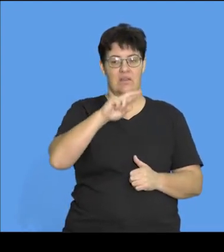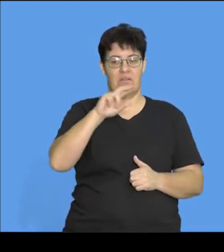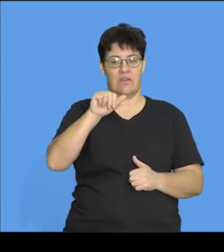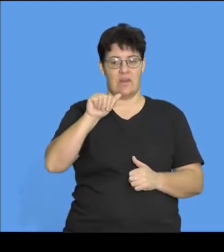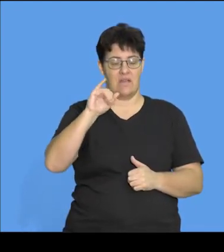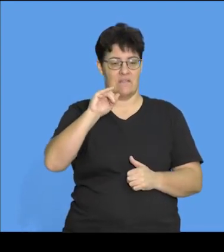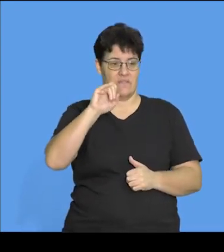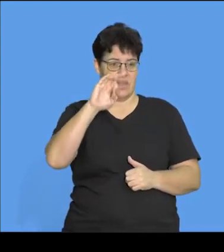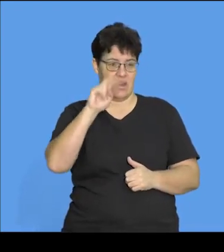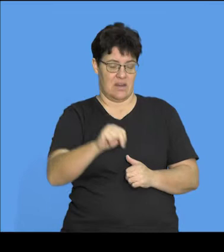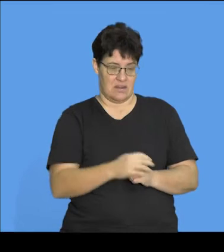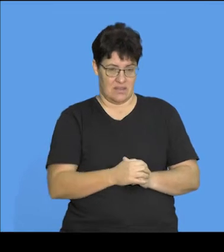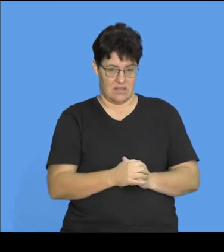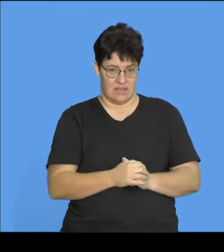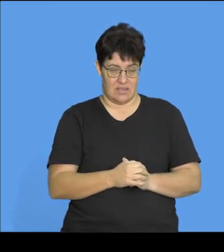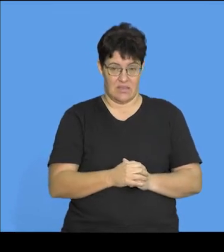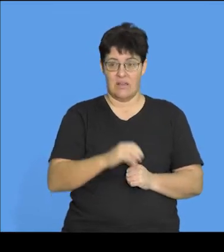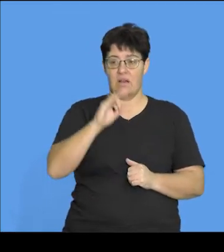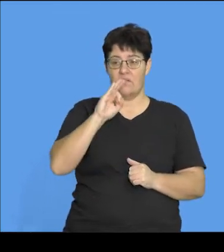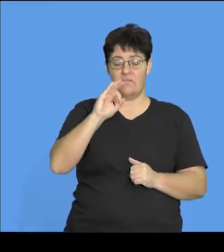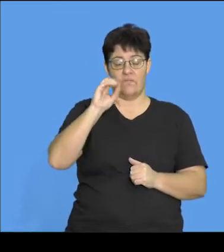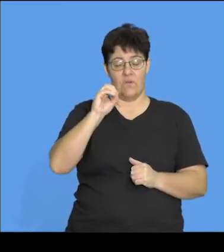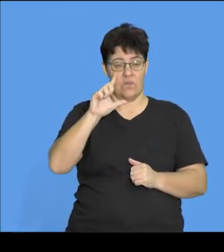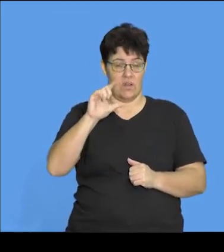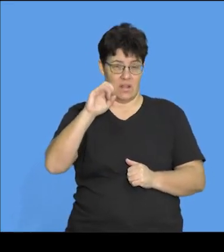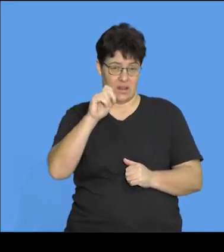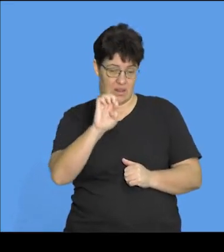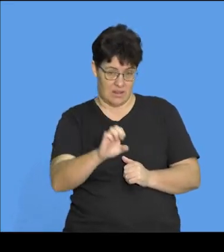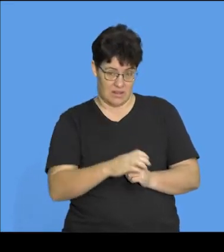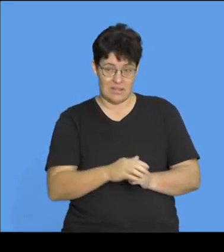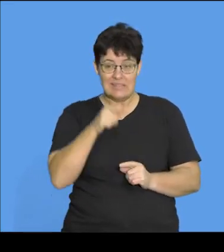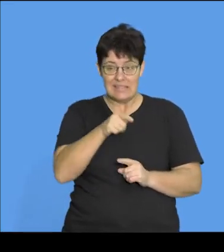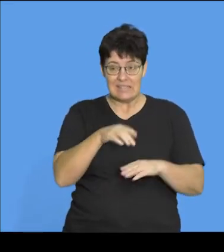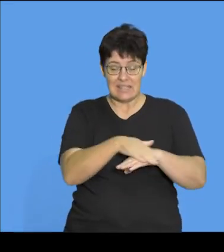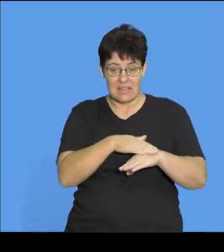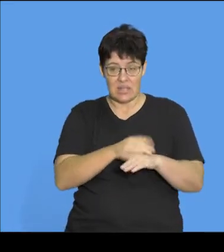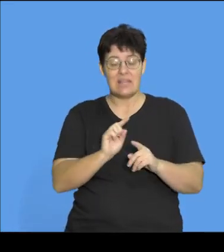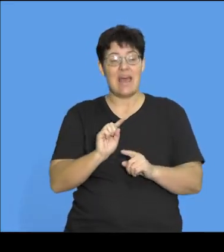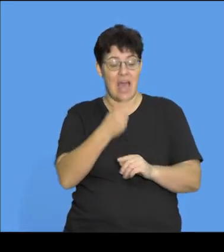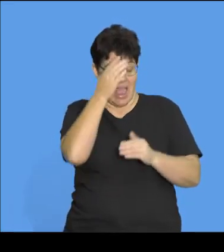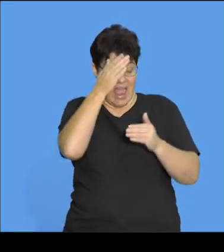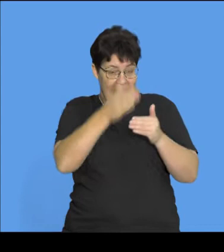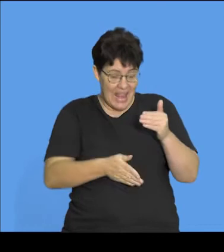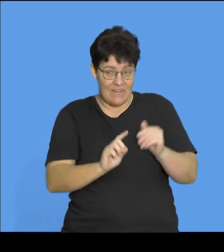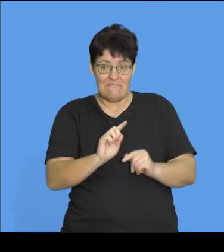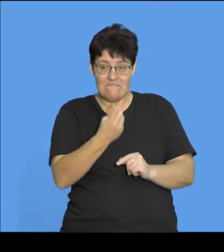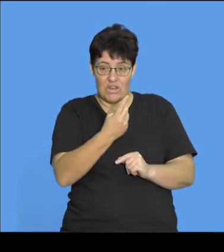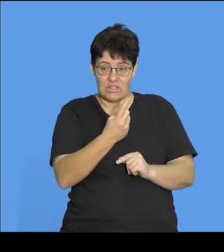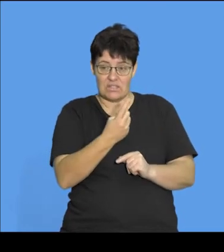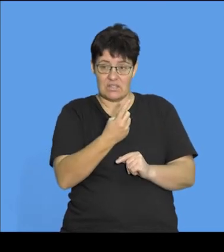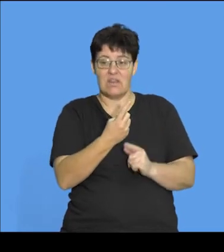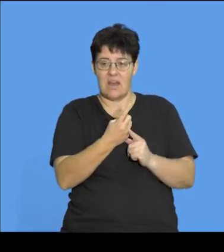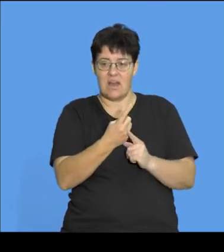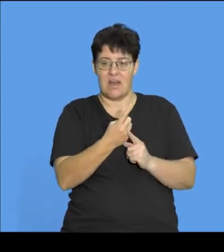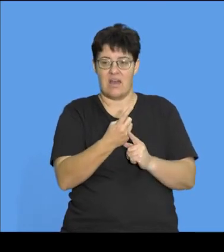mentioned. The Graafian follicle is the follicular stage at the end of the first meiotic division, but before ovulation can